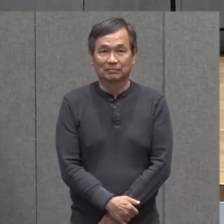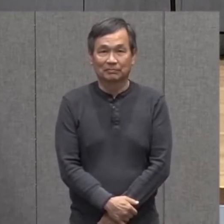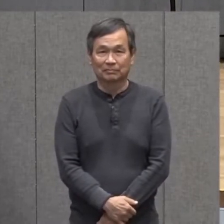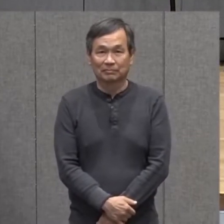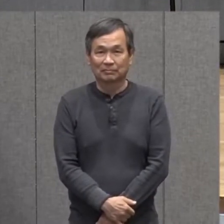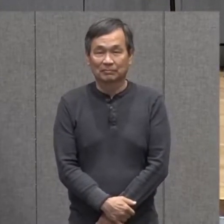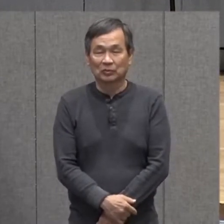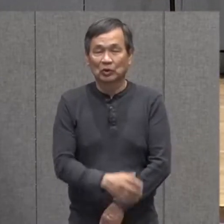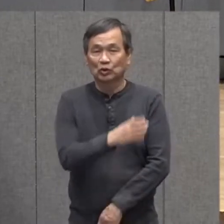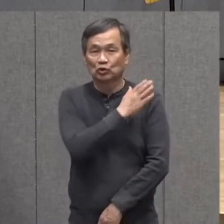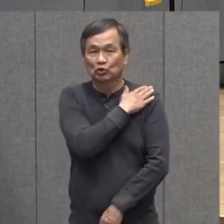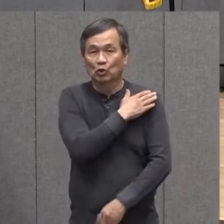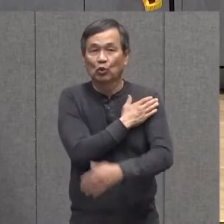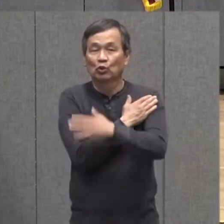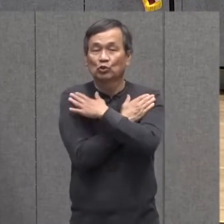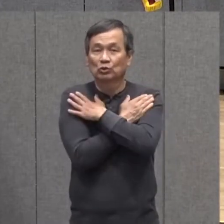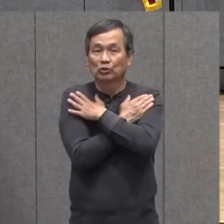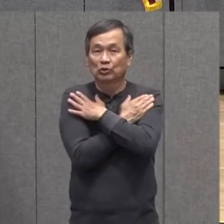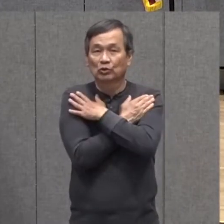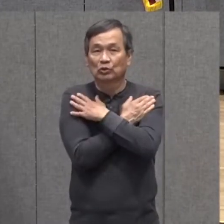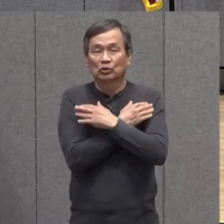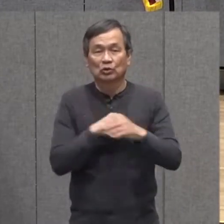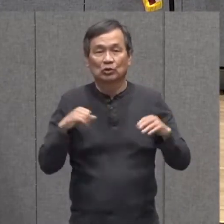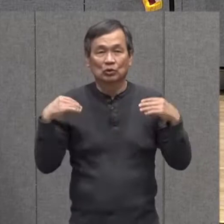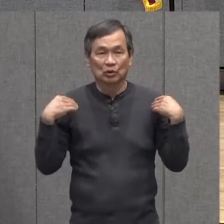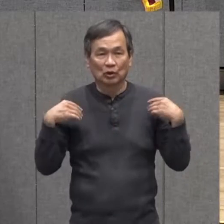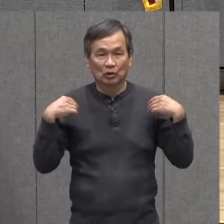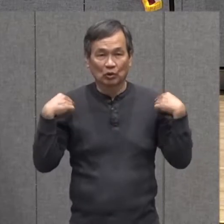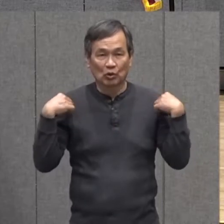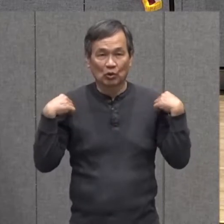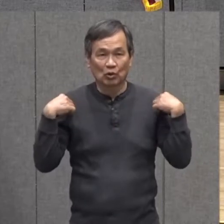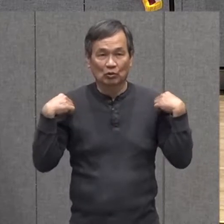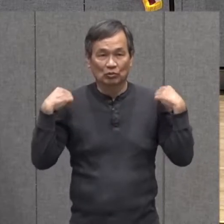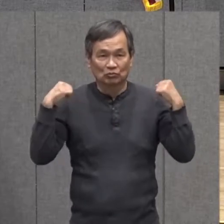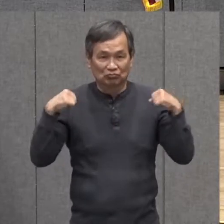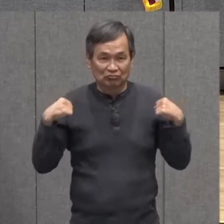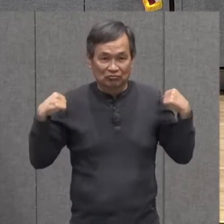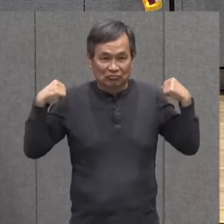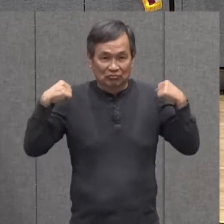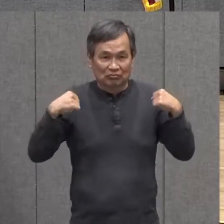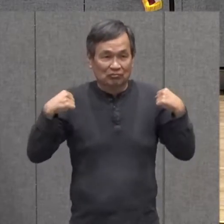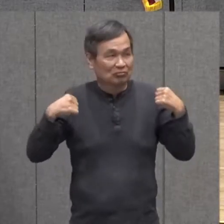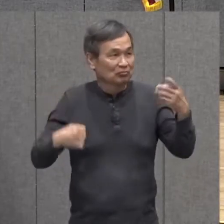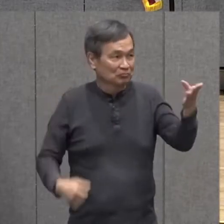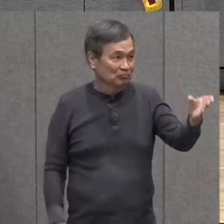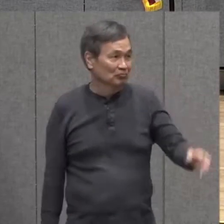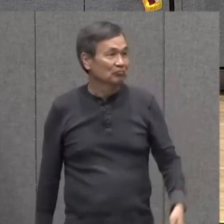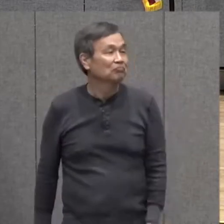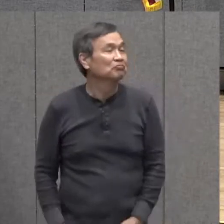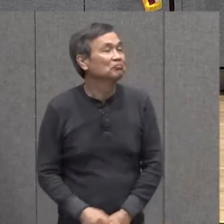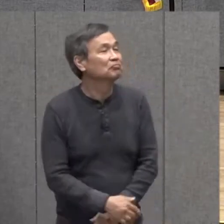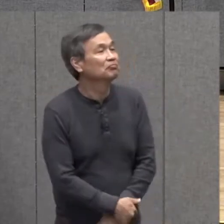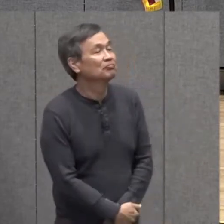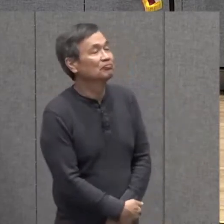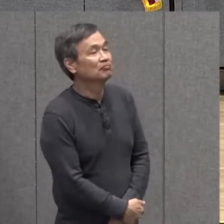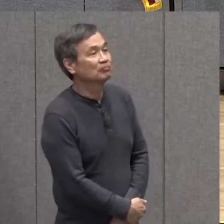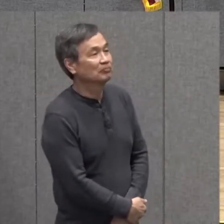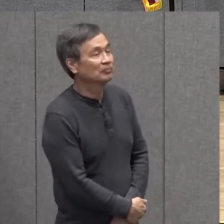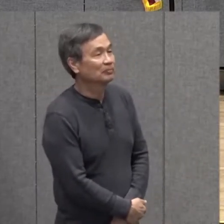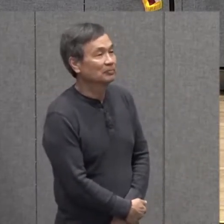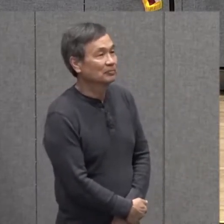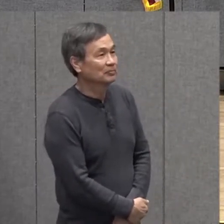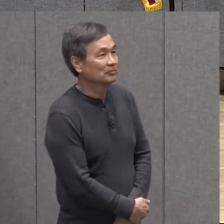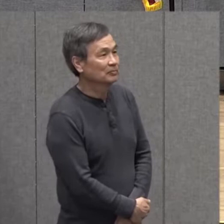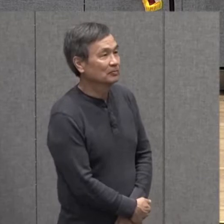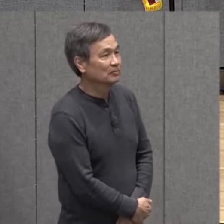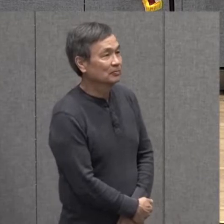Bring your shoulders back, kind of roll your shoulders nice and slow. Gira tus hombros hacia atrás, hacia